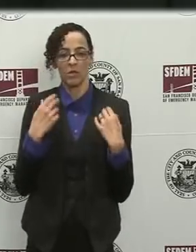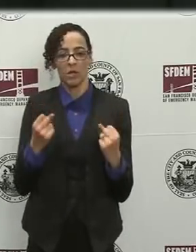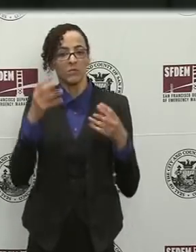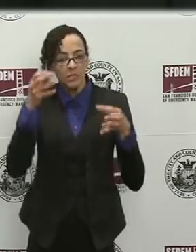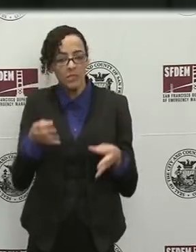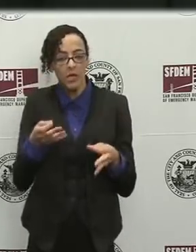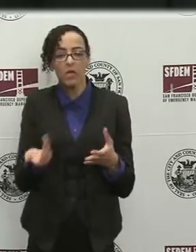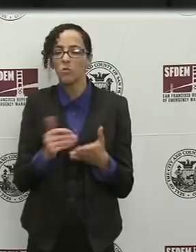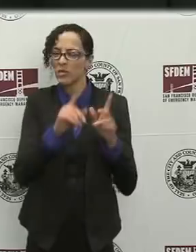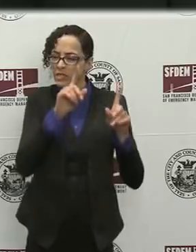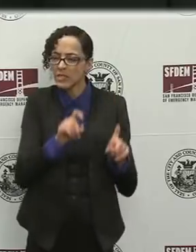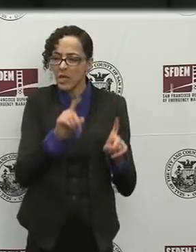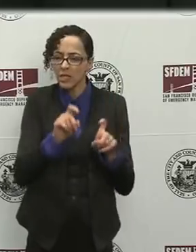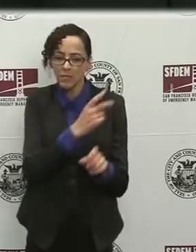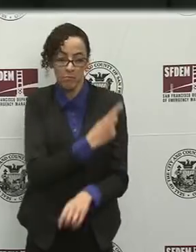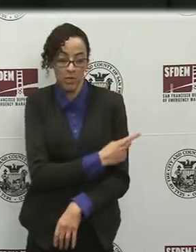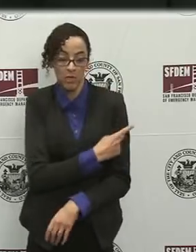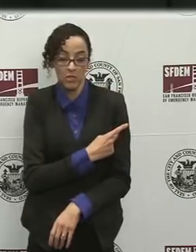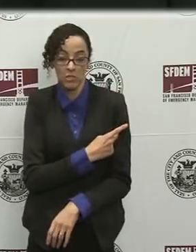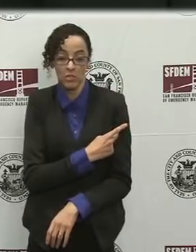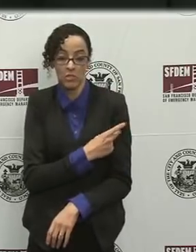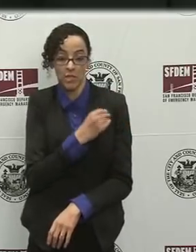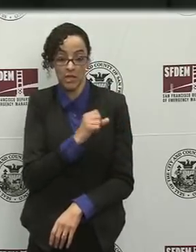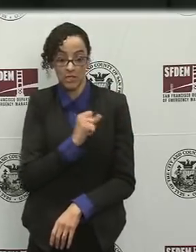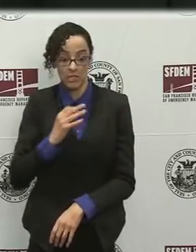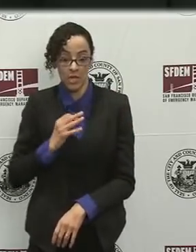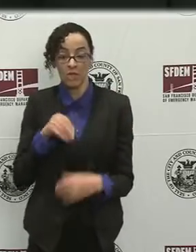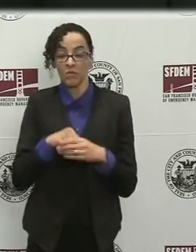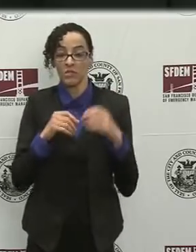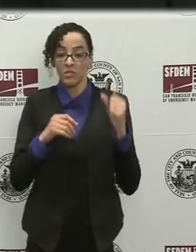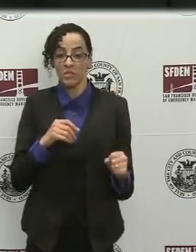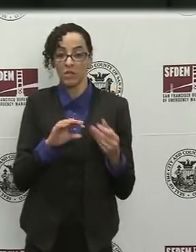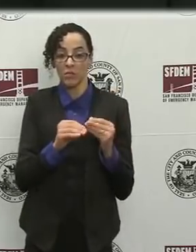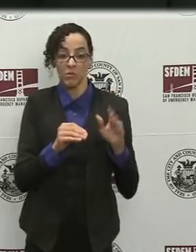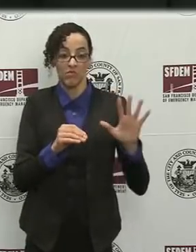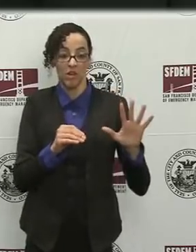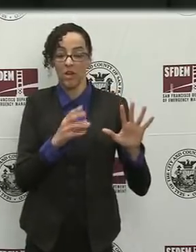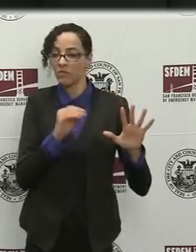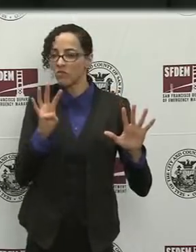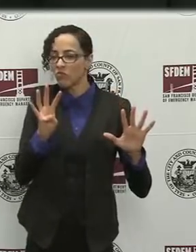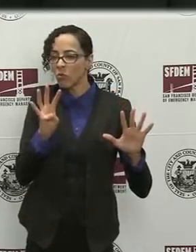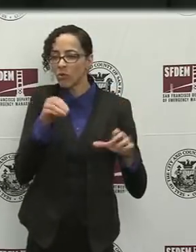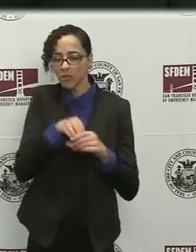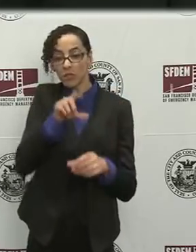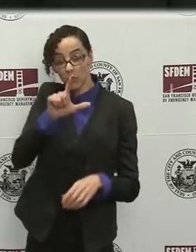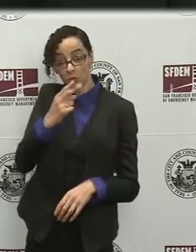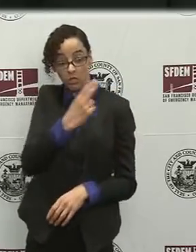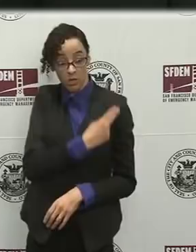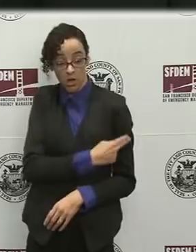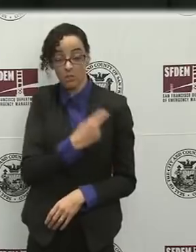in South 5 and 4 at Laguna Honda? So